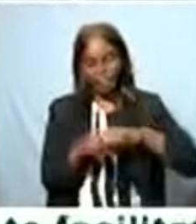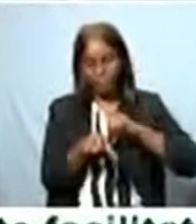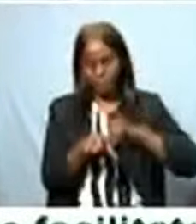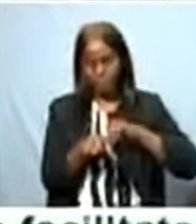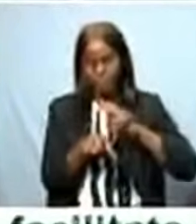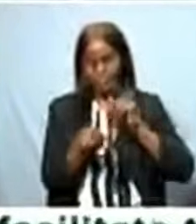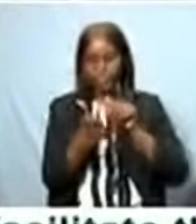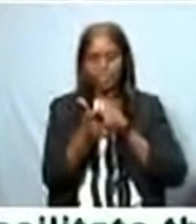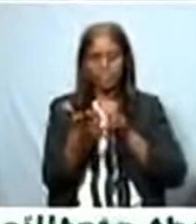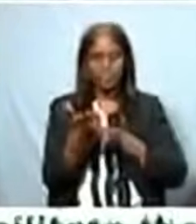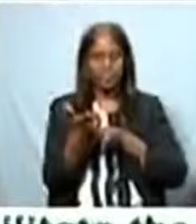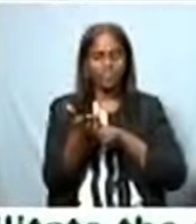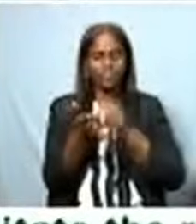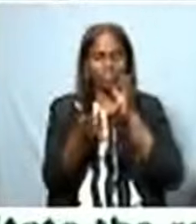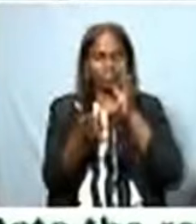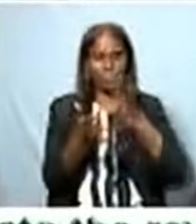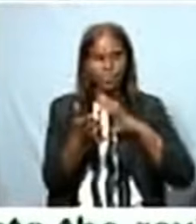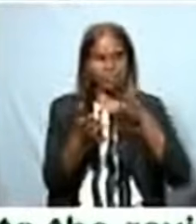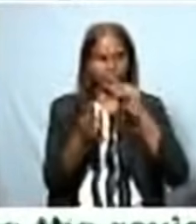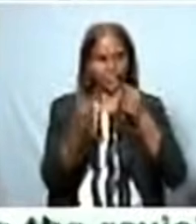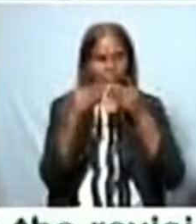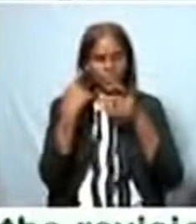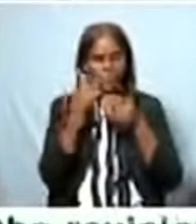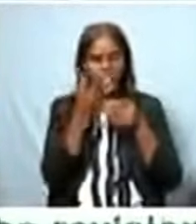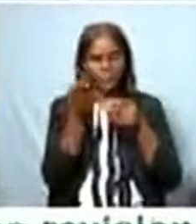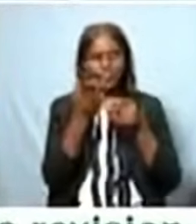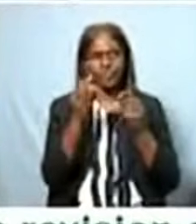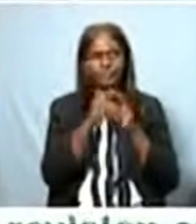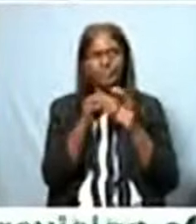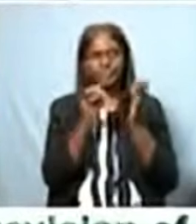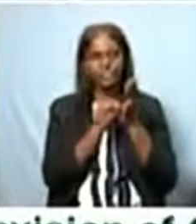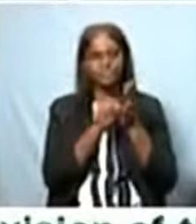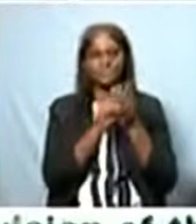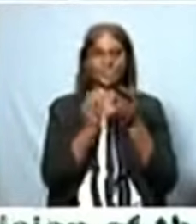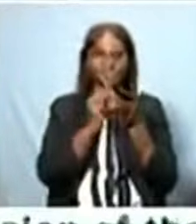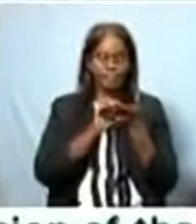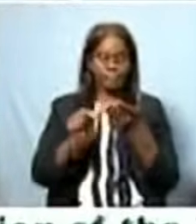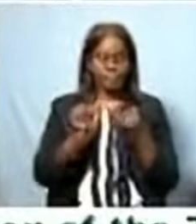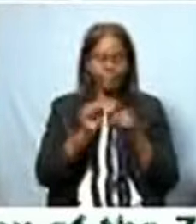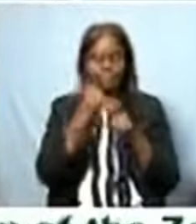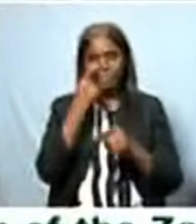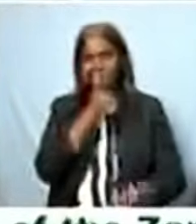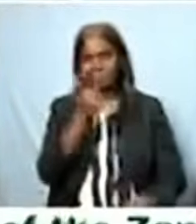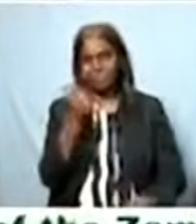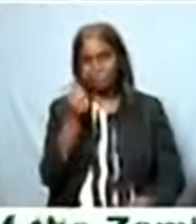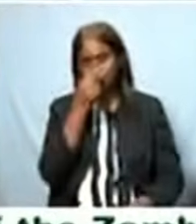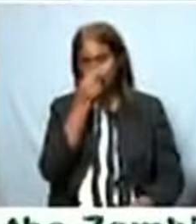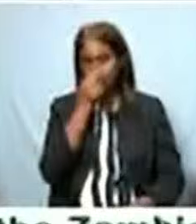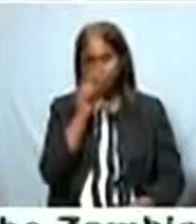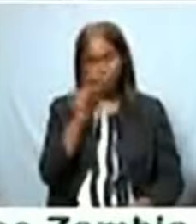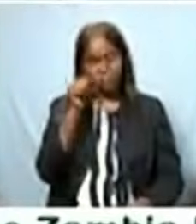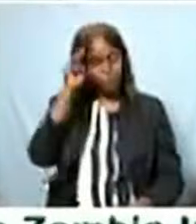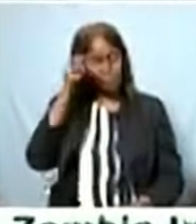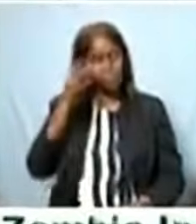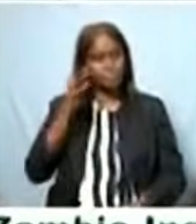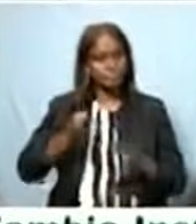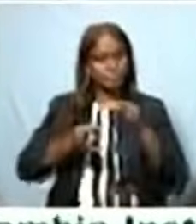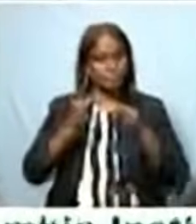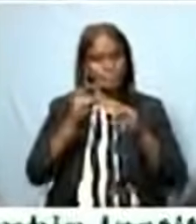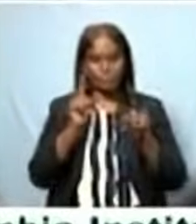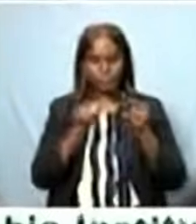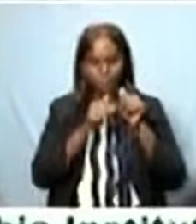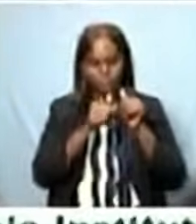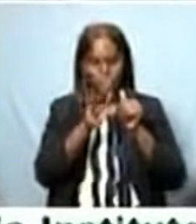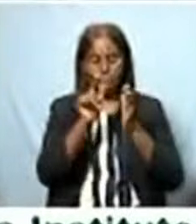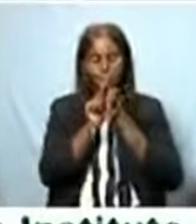the law, Madam Speaker, should provide that in black and white. And who else, Madam Speaker, than the Minister of Justice, according